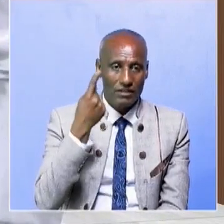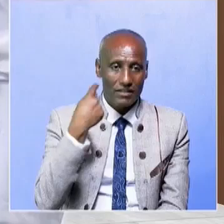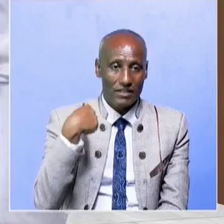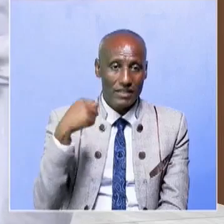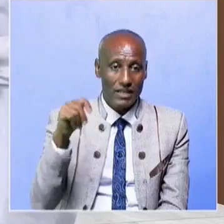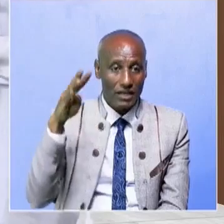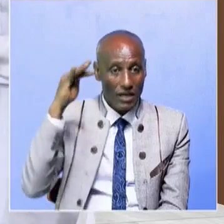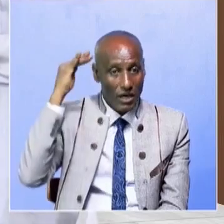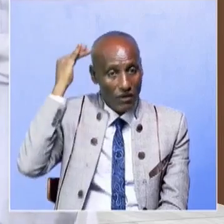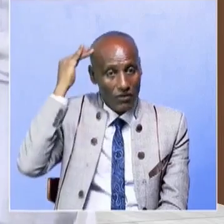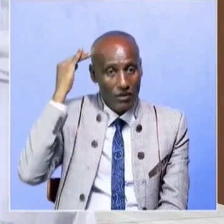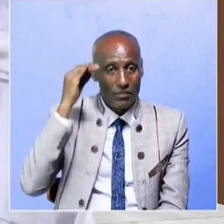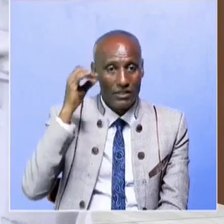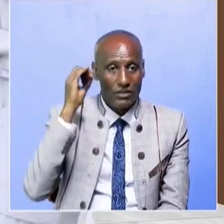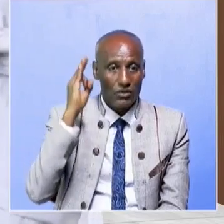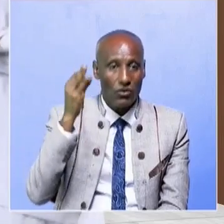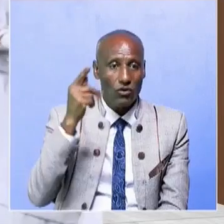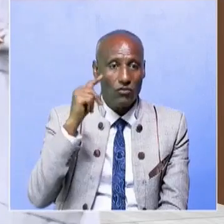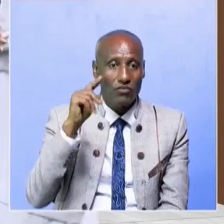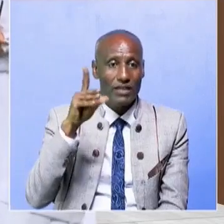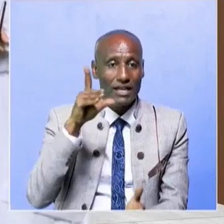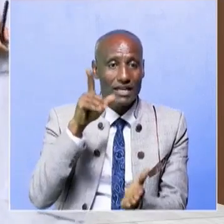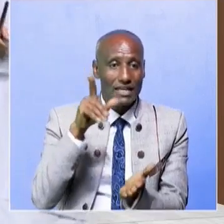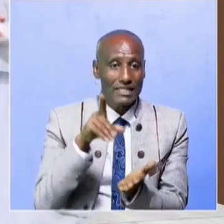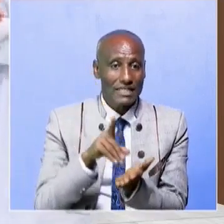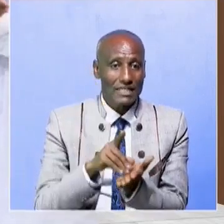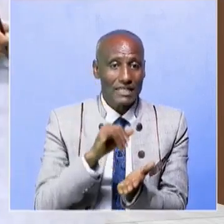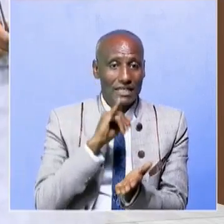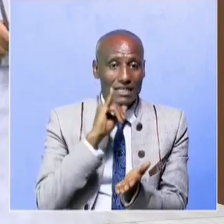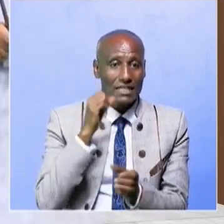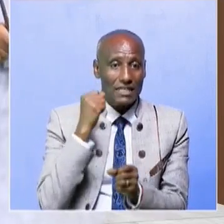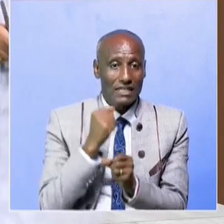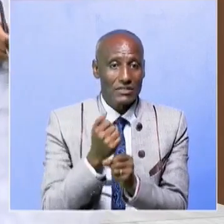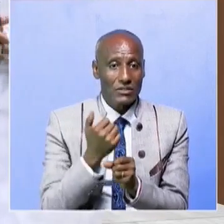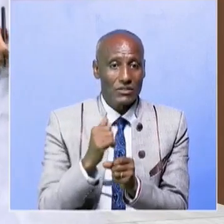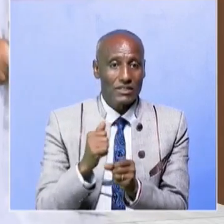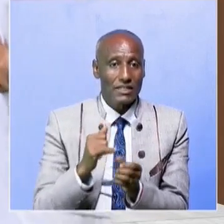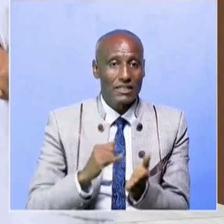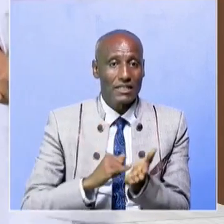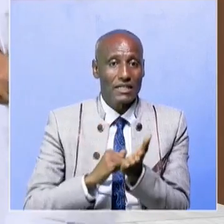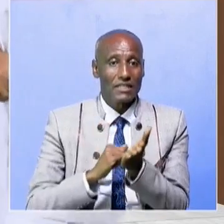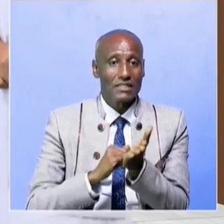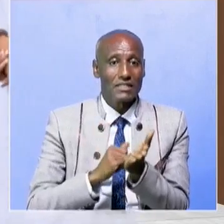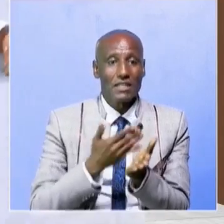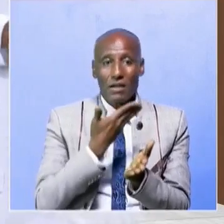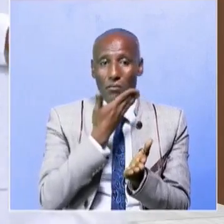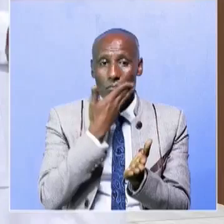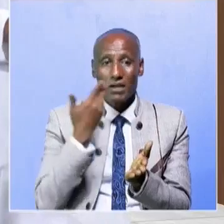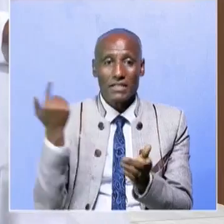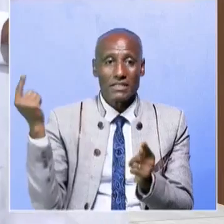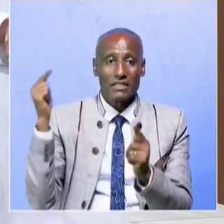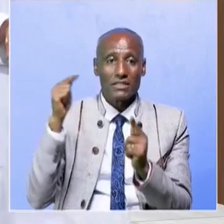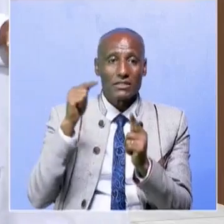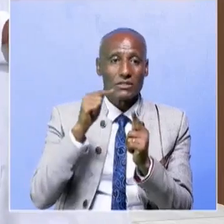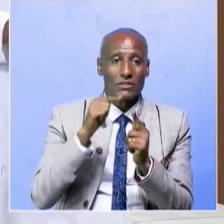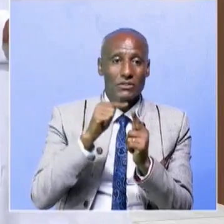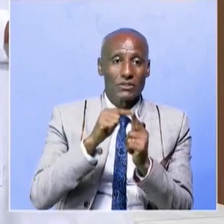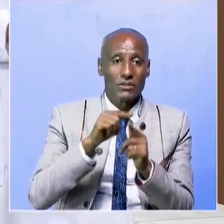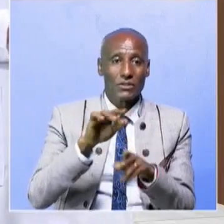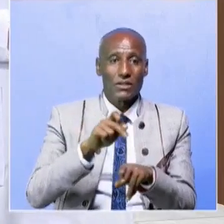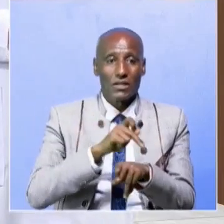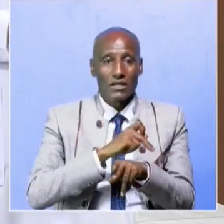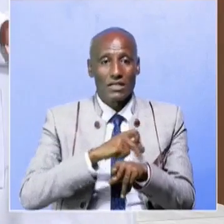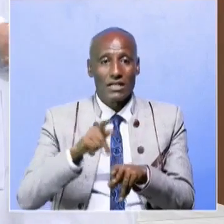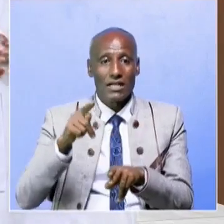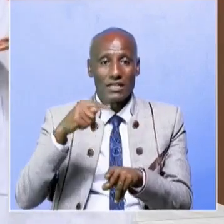the government of the city is doing its best to dash the economy. What do you